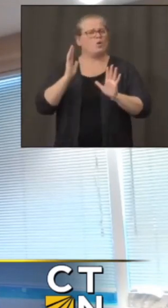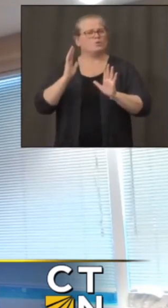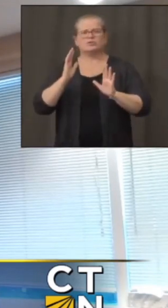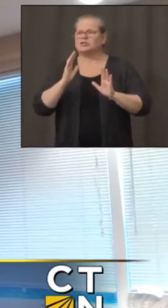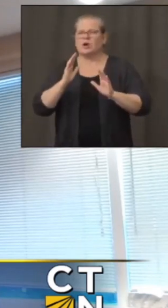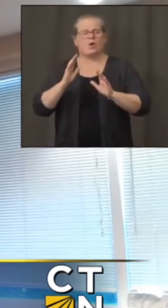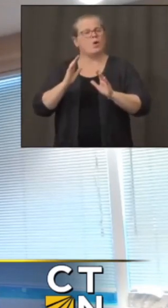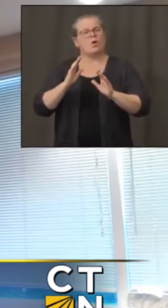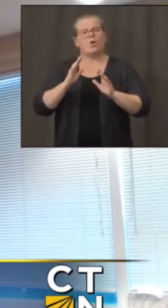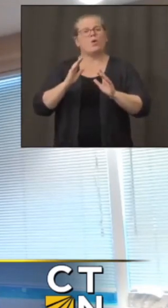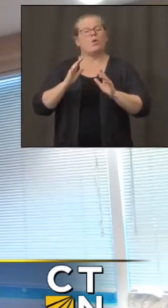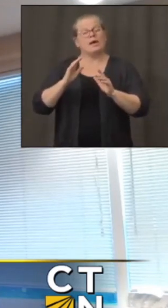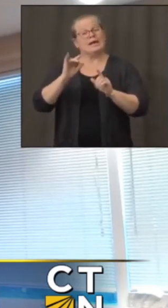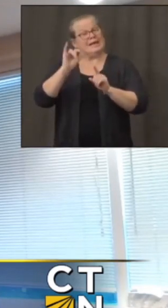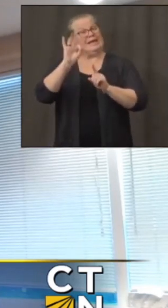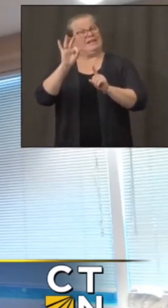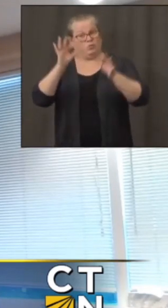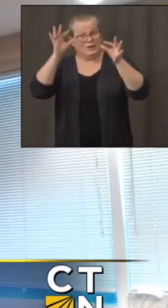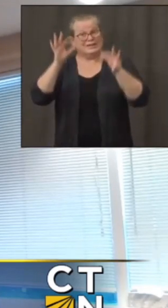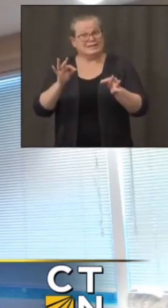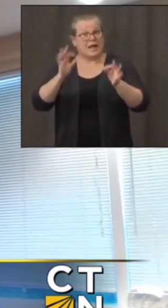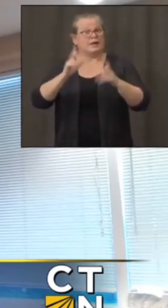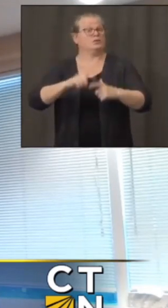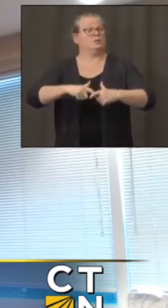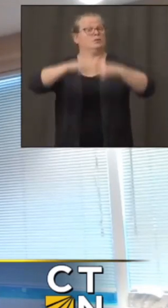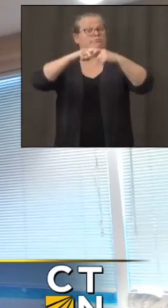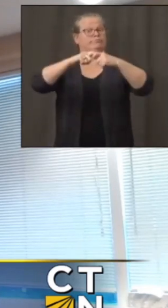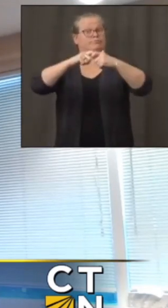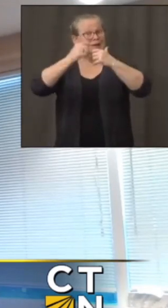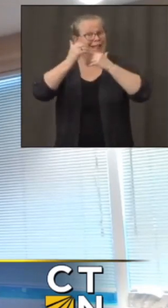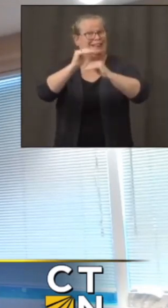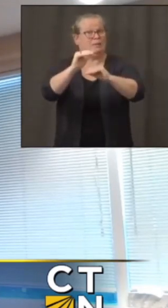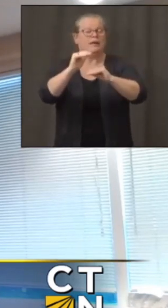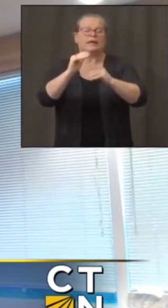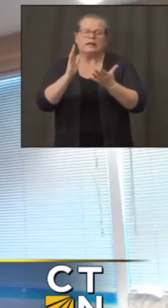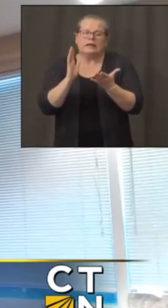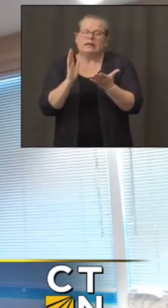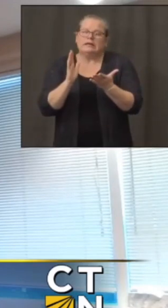back lightly. But if it looks like it's going to be necessary,